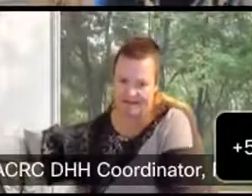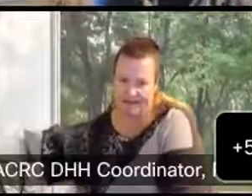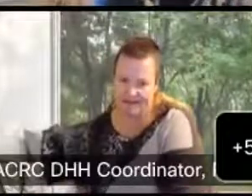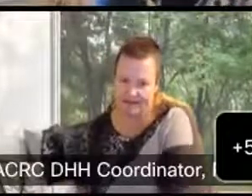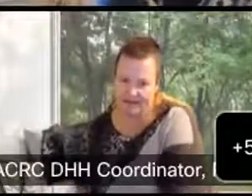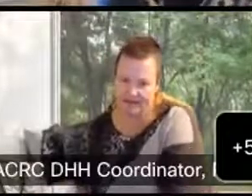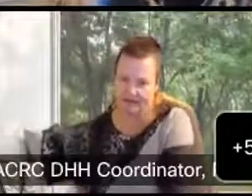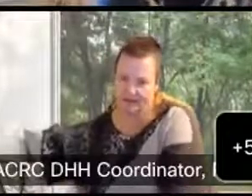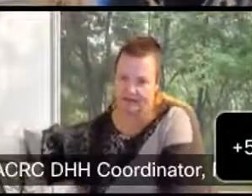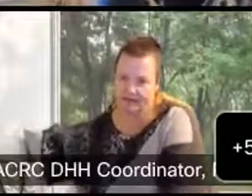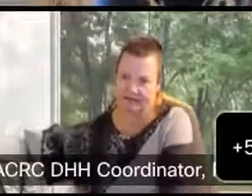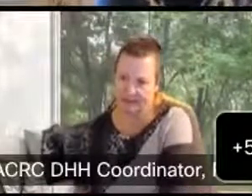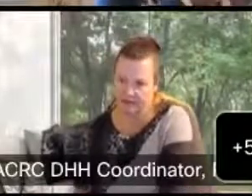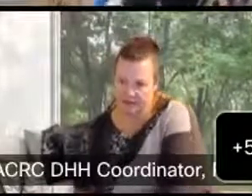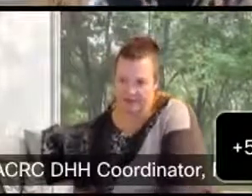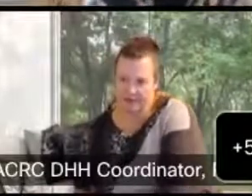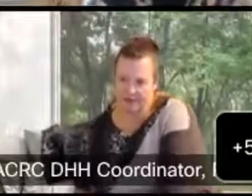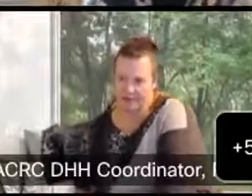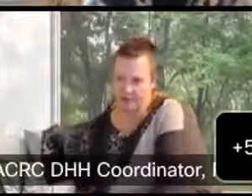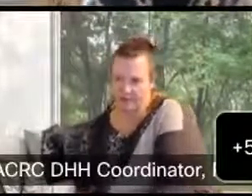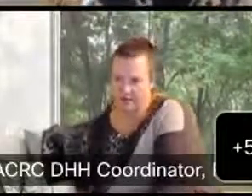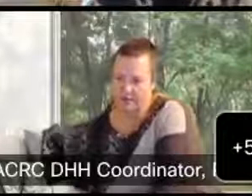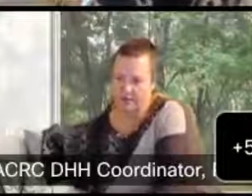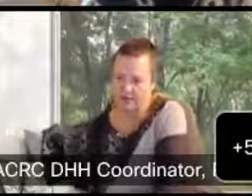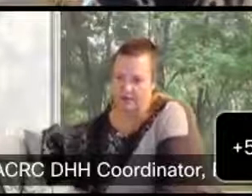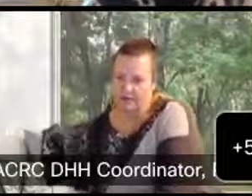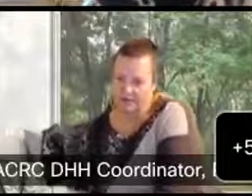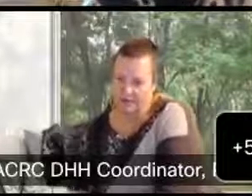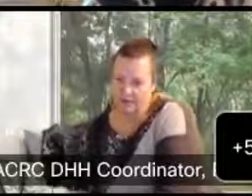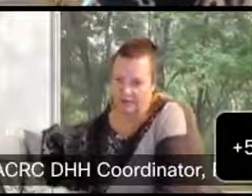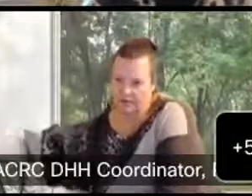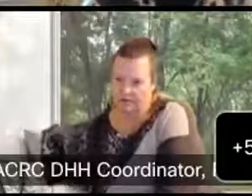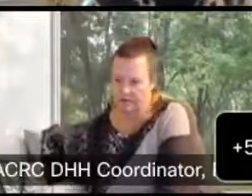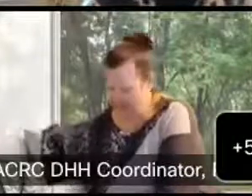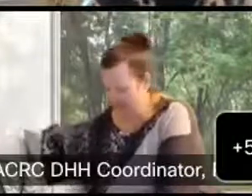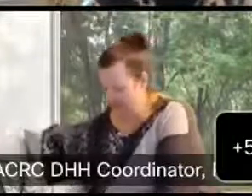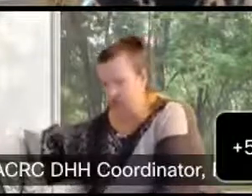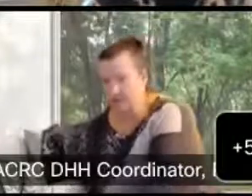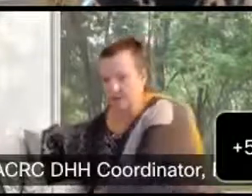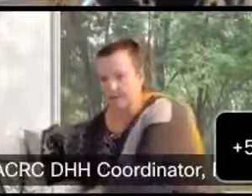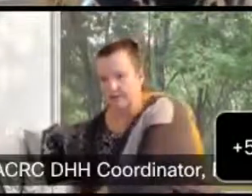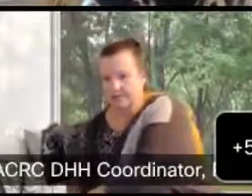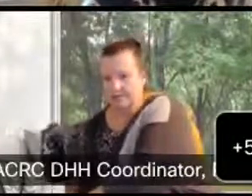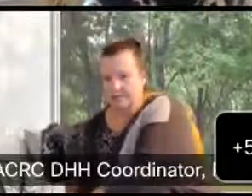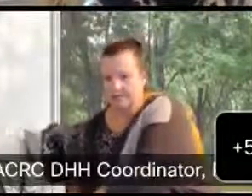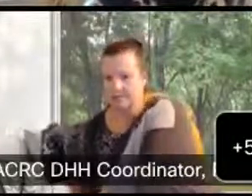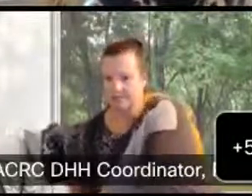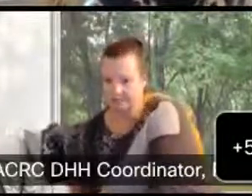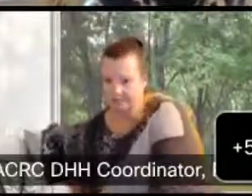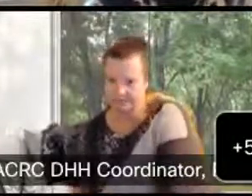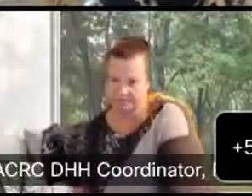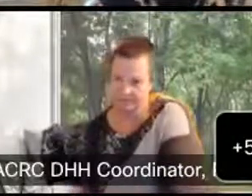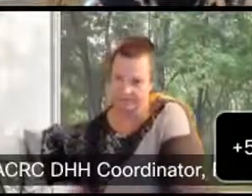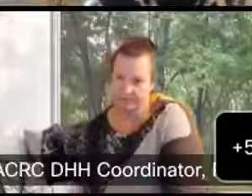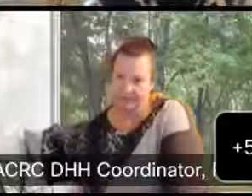All right, so one of the questions is, when will we hear back about our proposed program design reinvention? So for the specialist